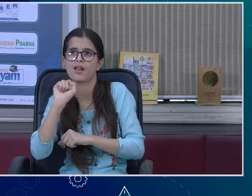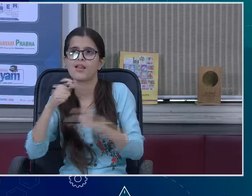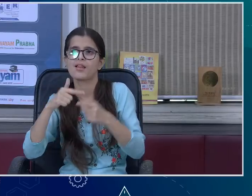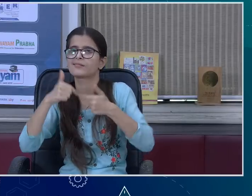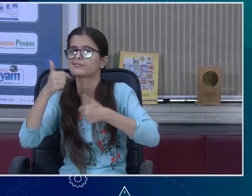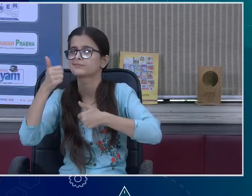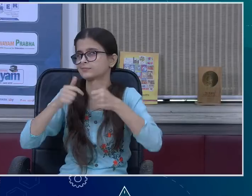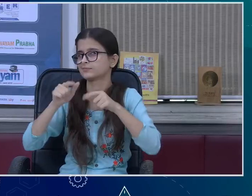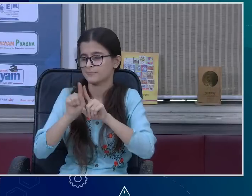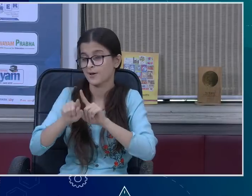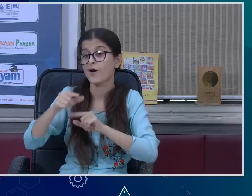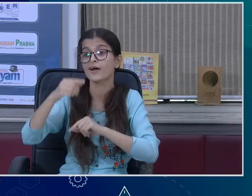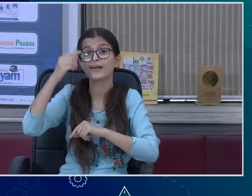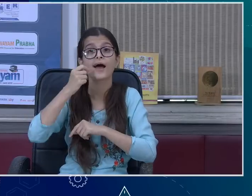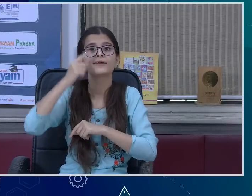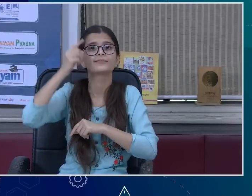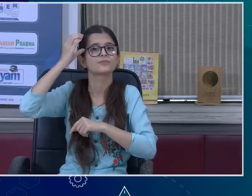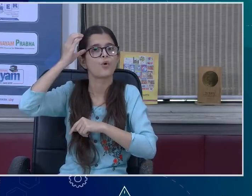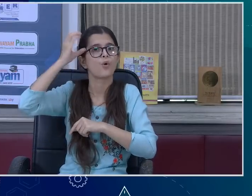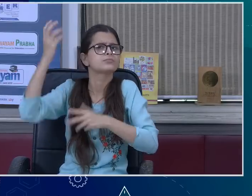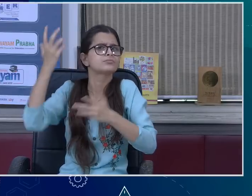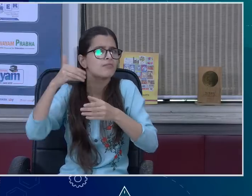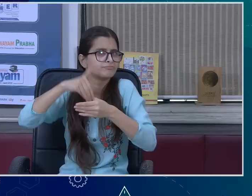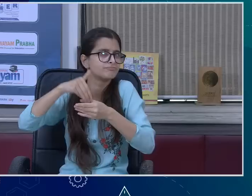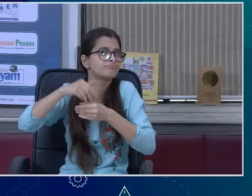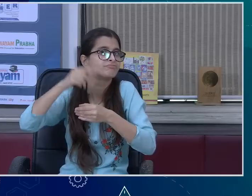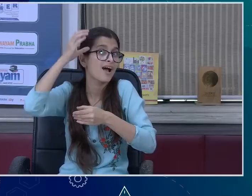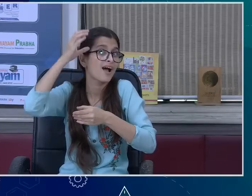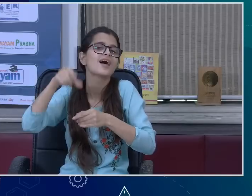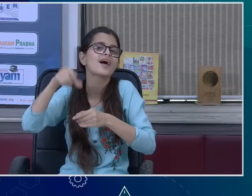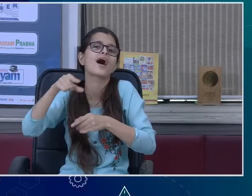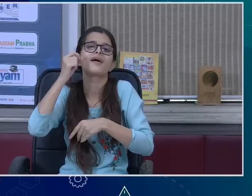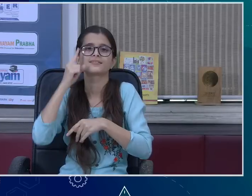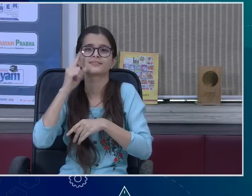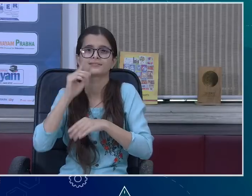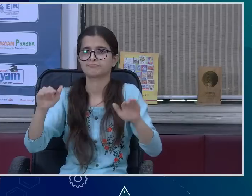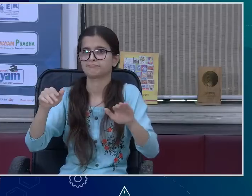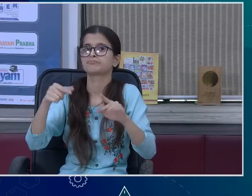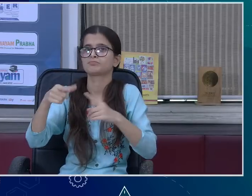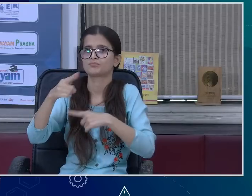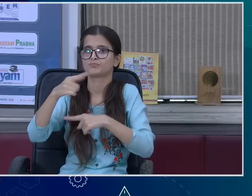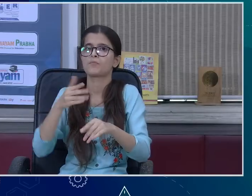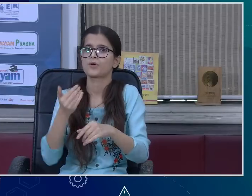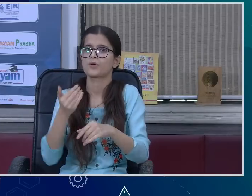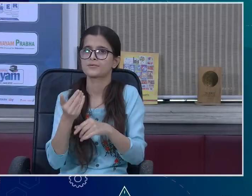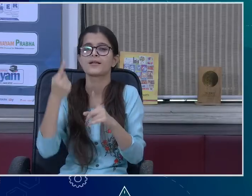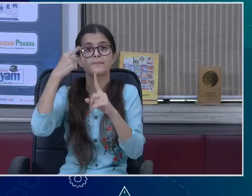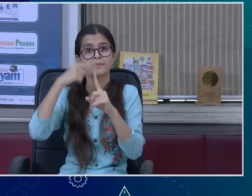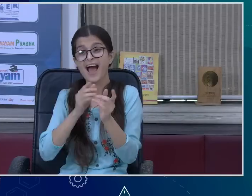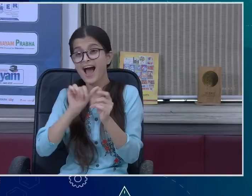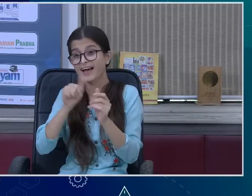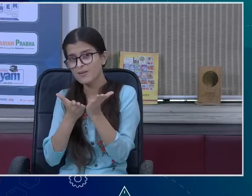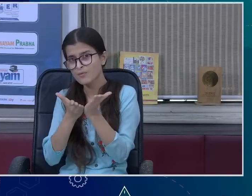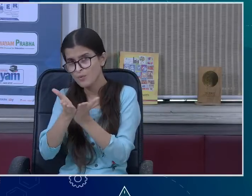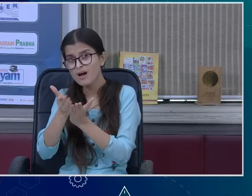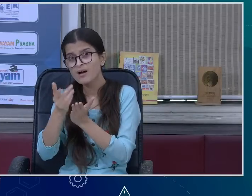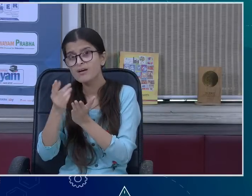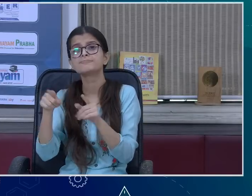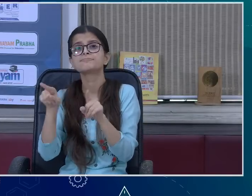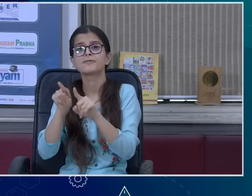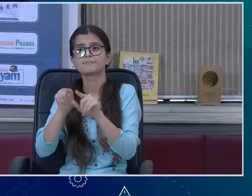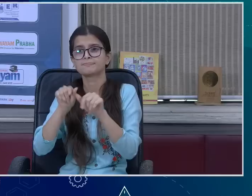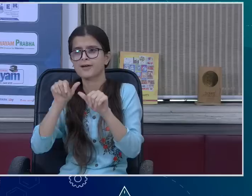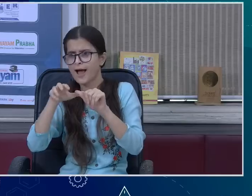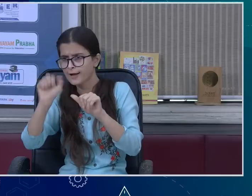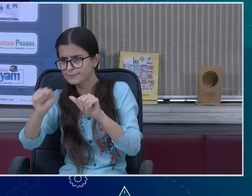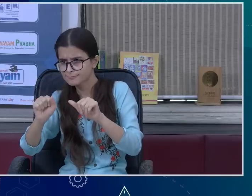understanding the concept well, that is one. And the next thing is this is another way of reporting or assessing a